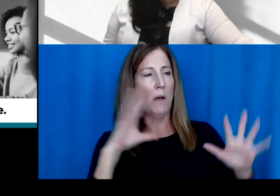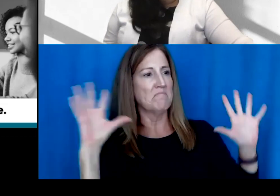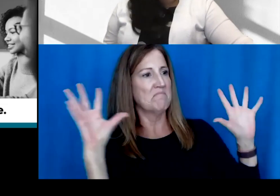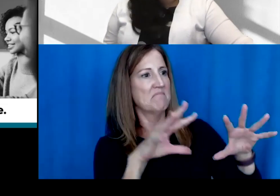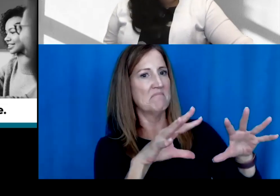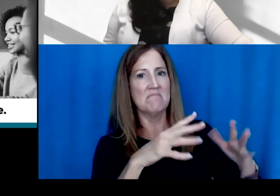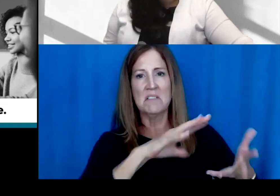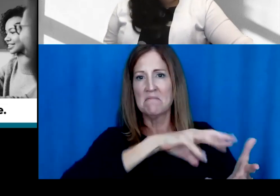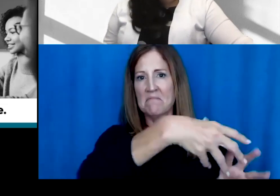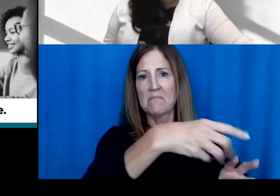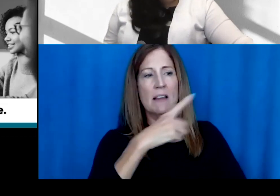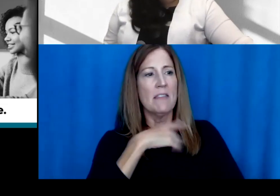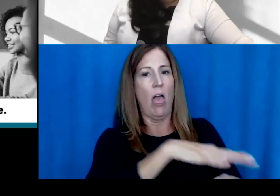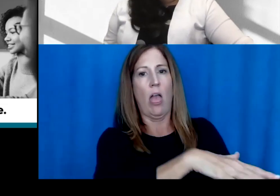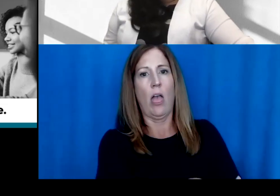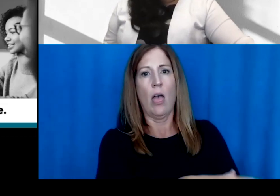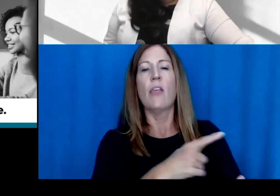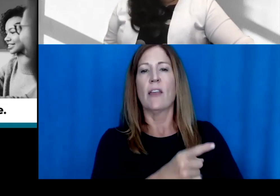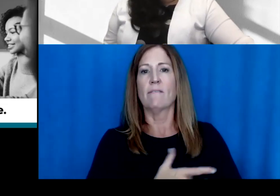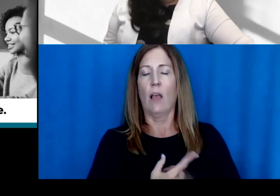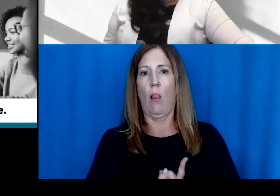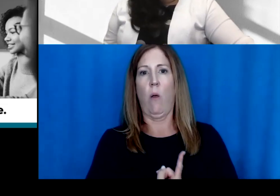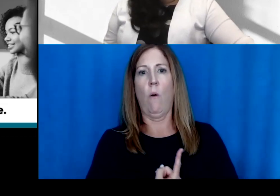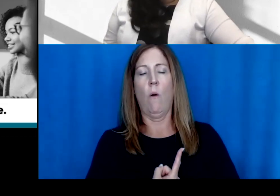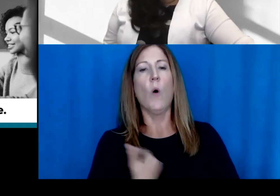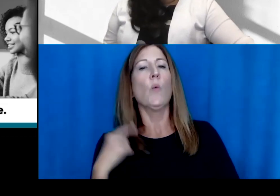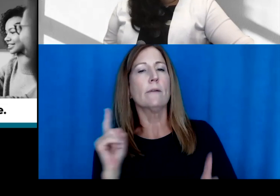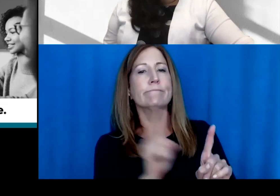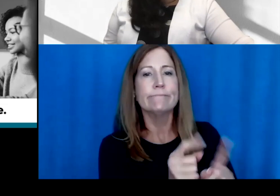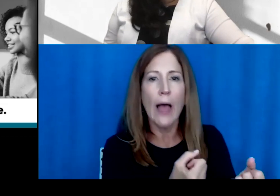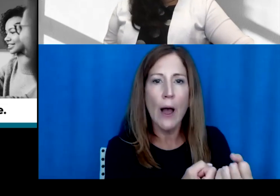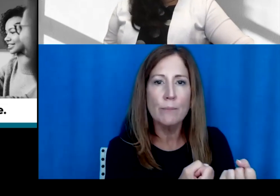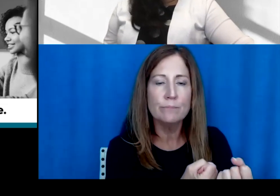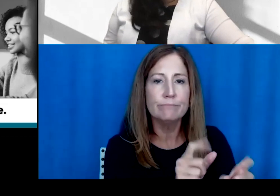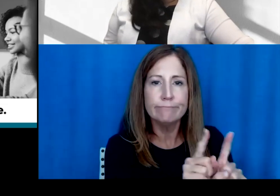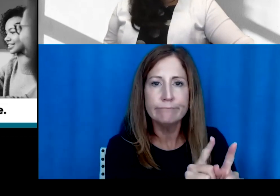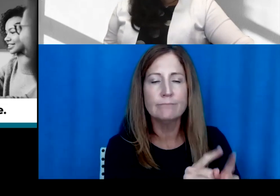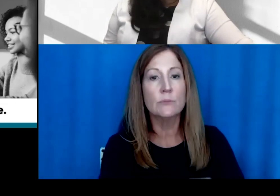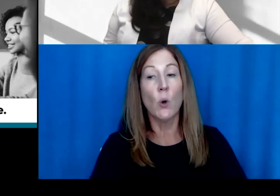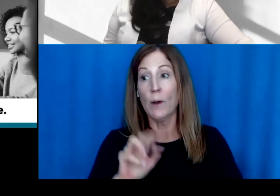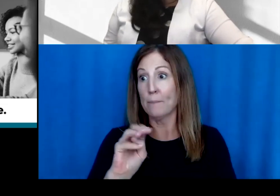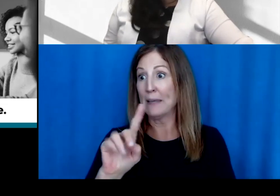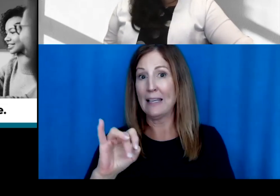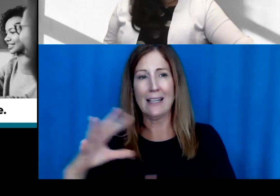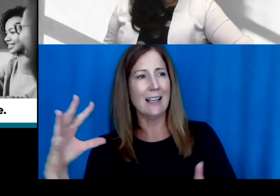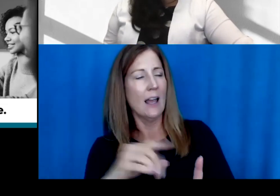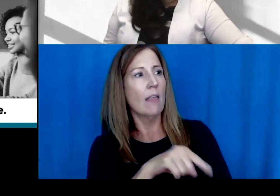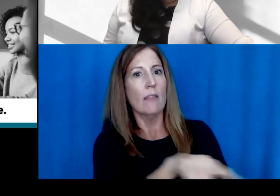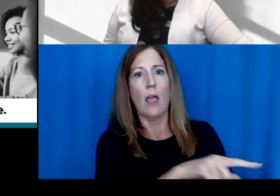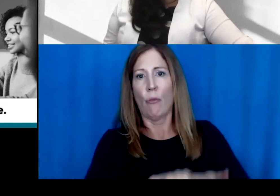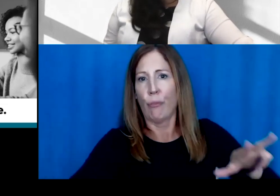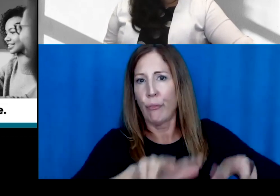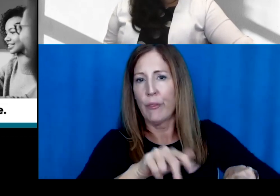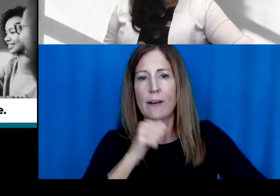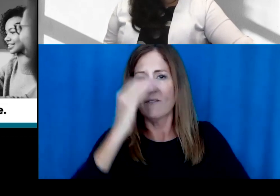internal and external constituents, with the media on issues which they are not intimately familiar with or